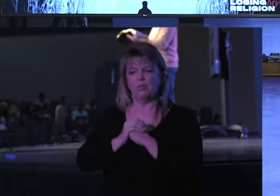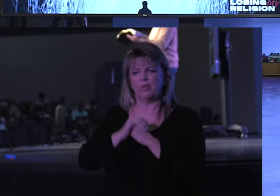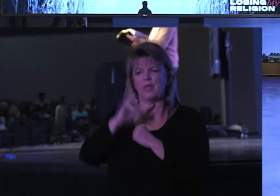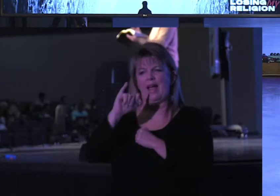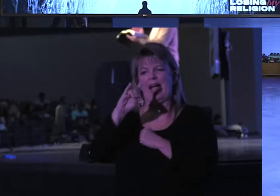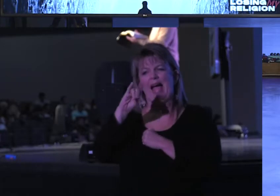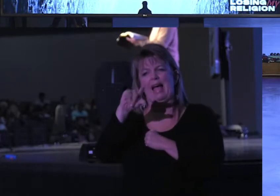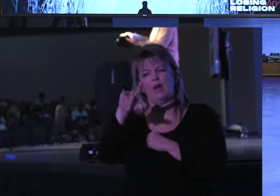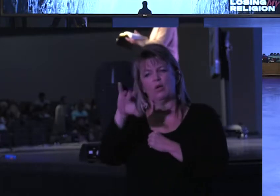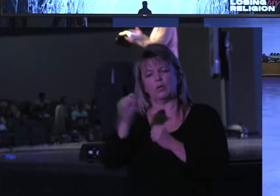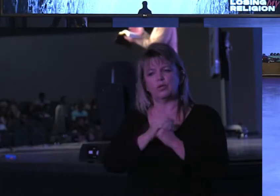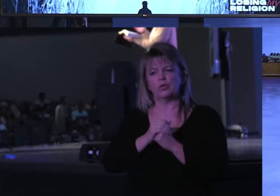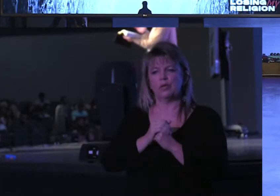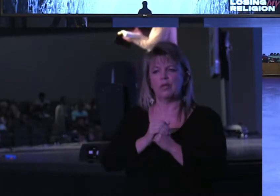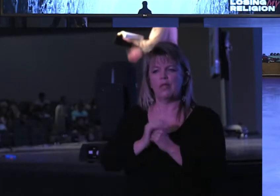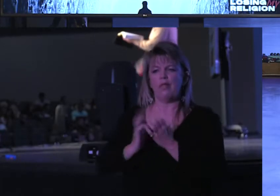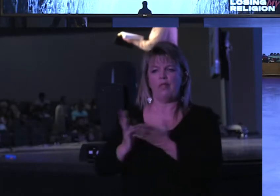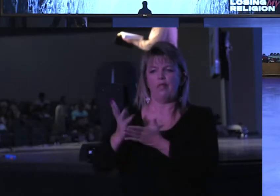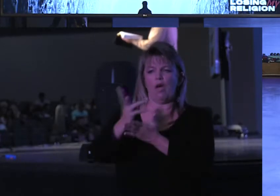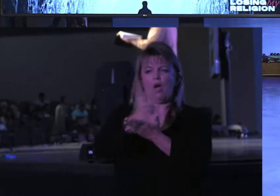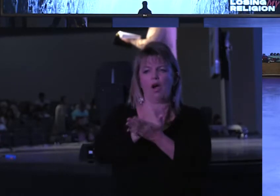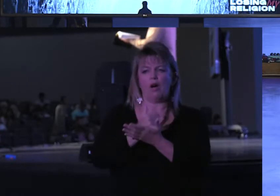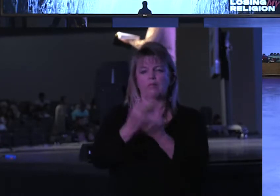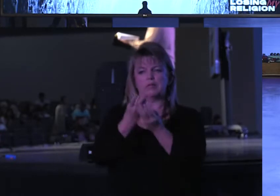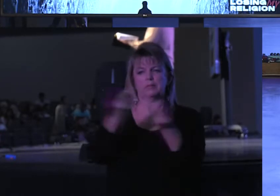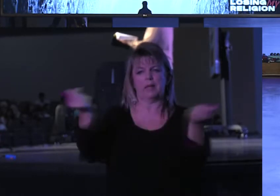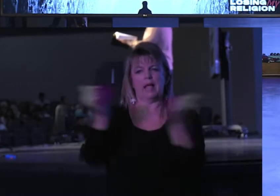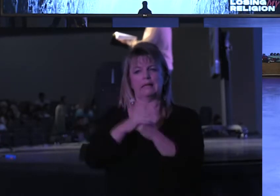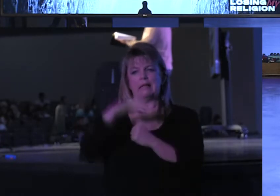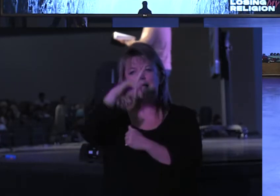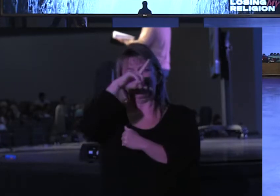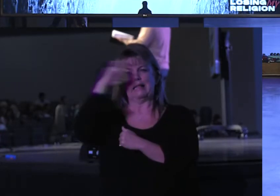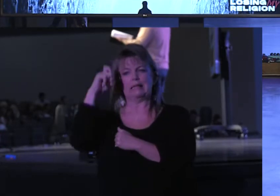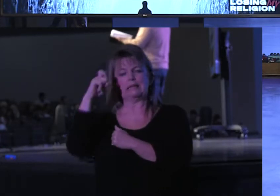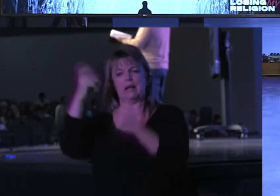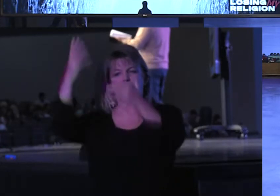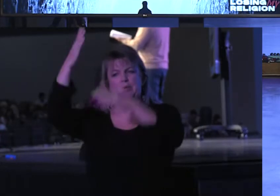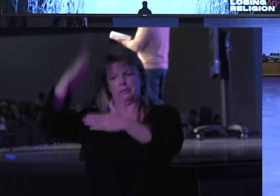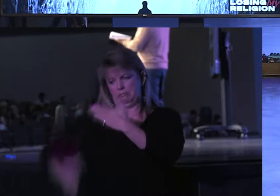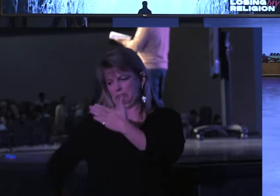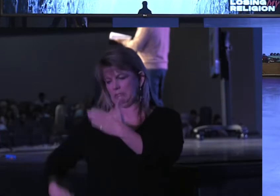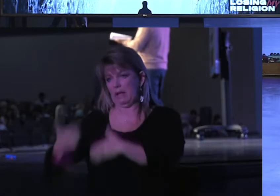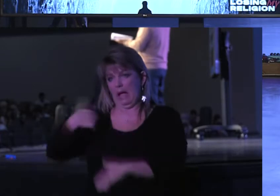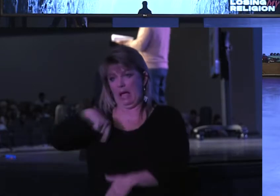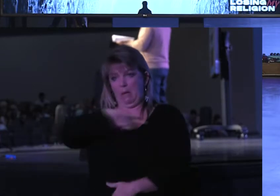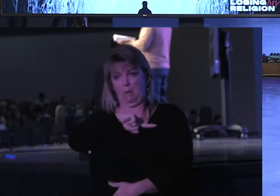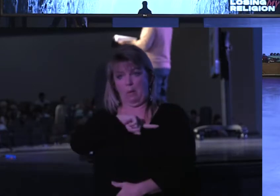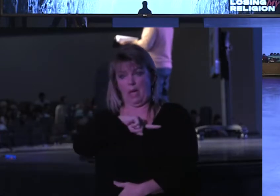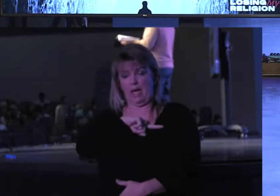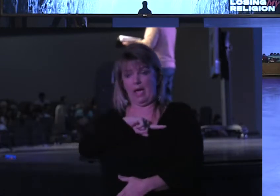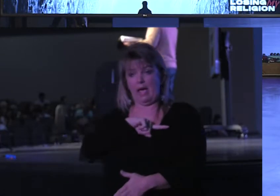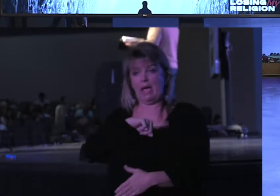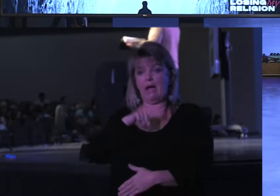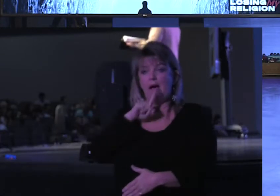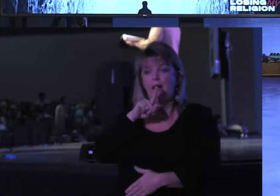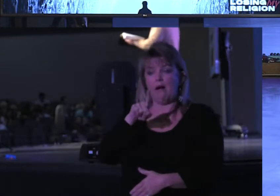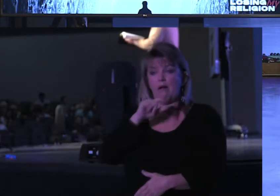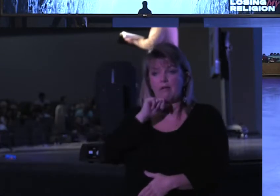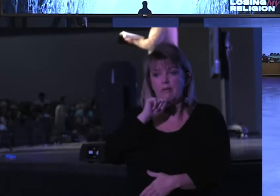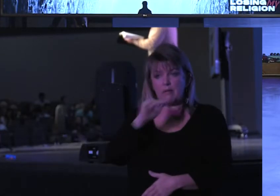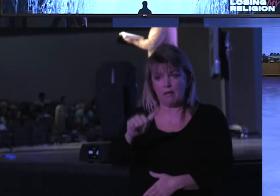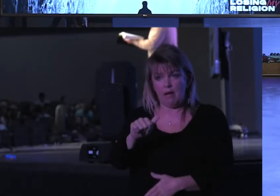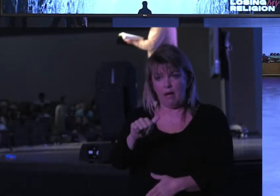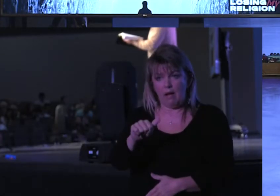idols? The harvest is past, the summer is ended, and we are